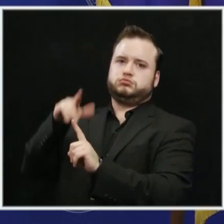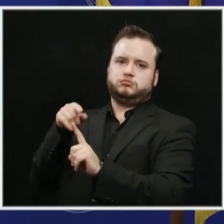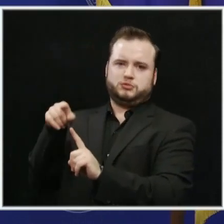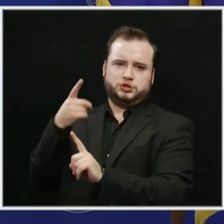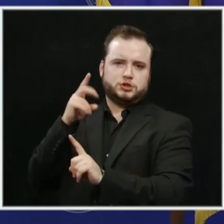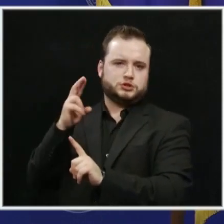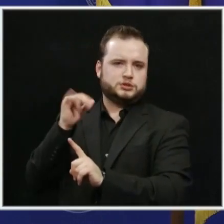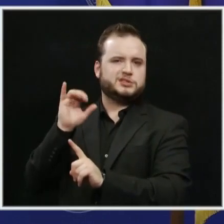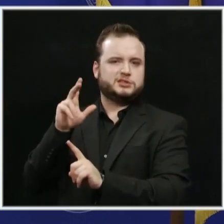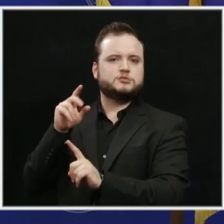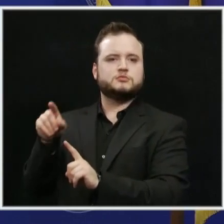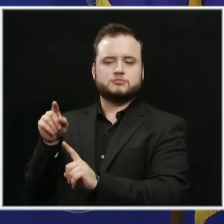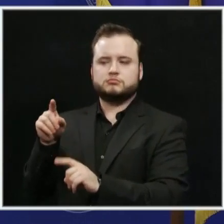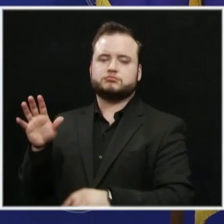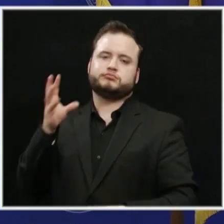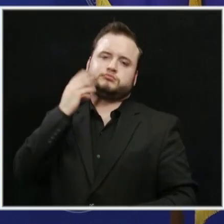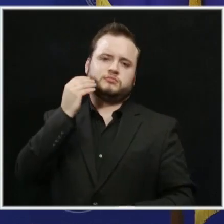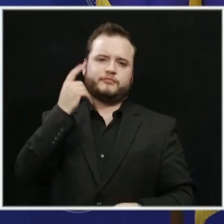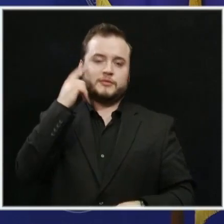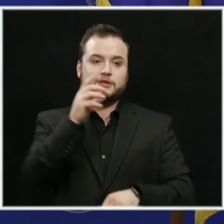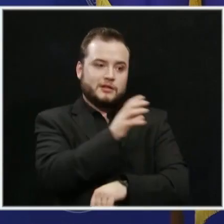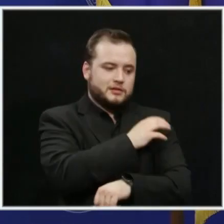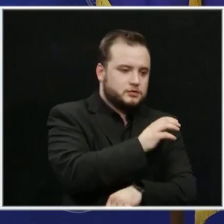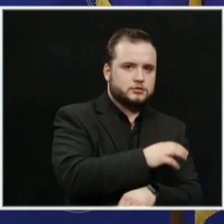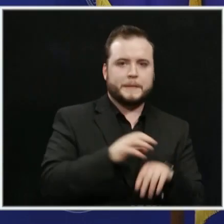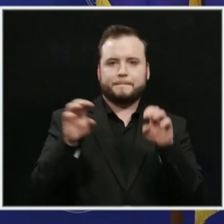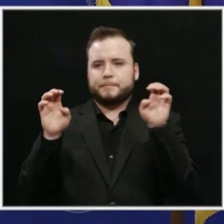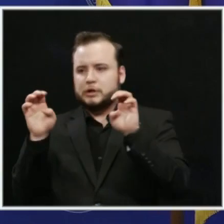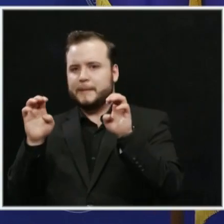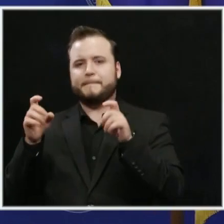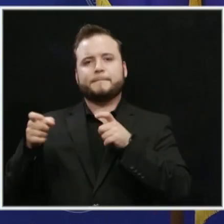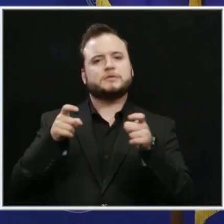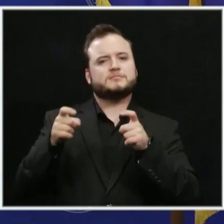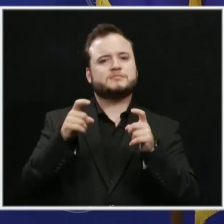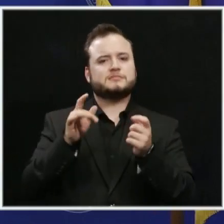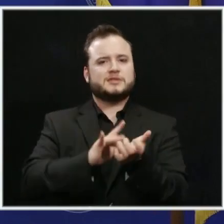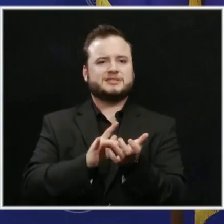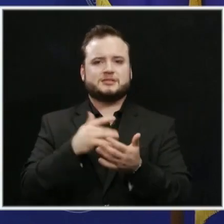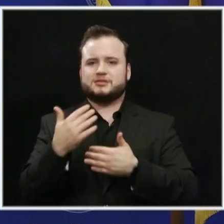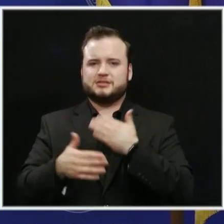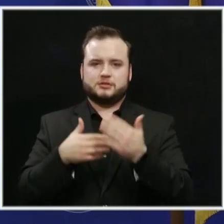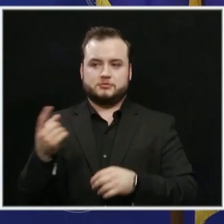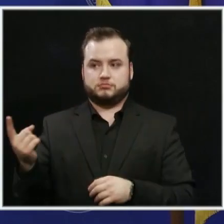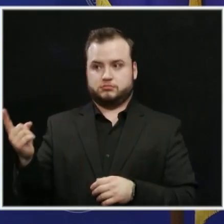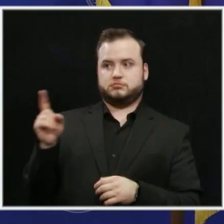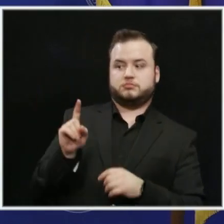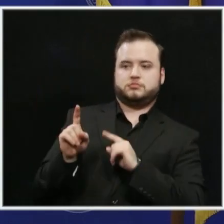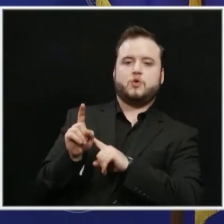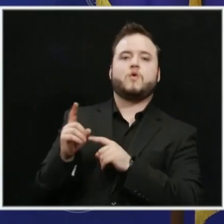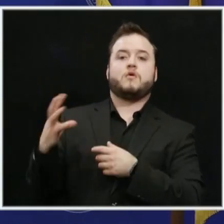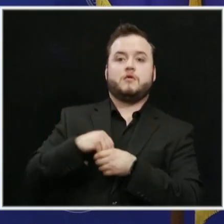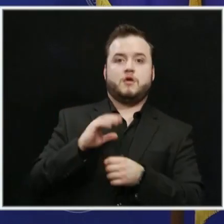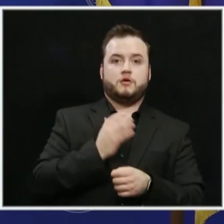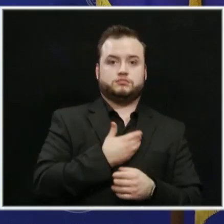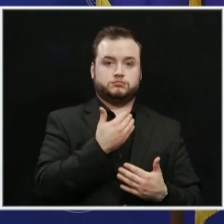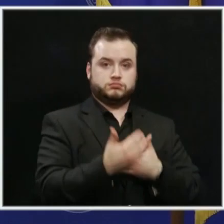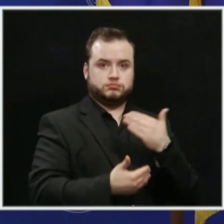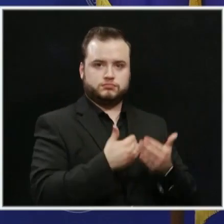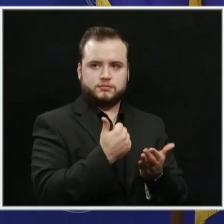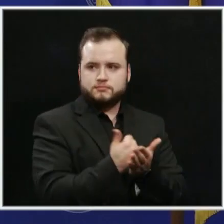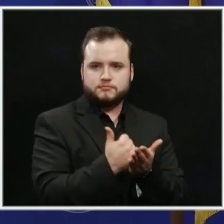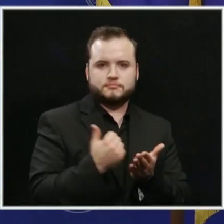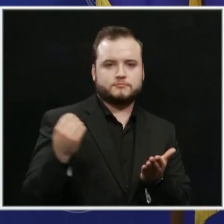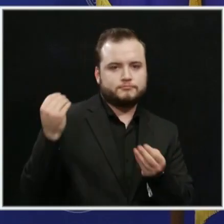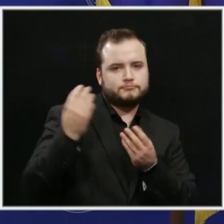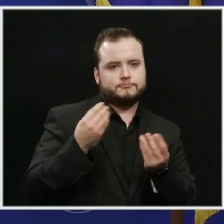and emergency management. And John, being part of our incident command structure, working here in the SEOC, he's